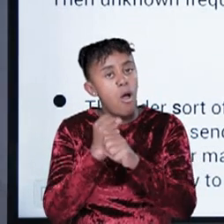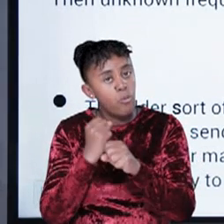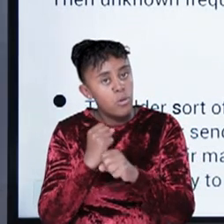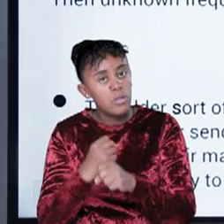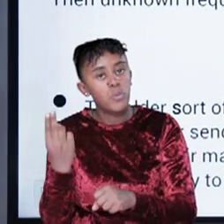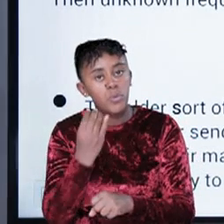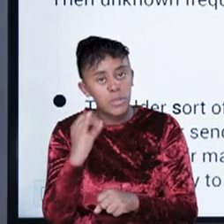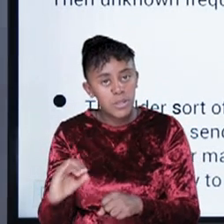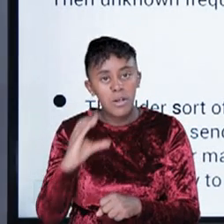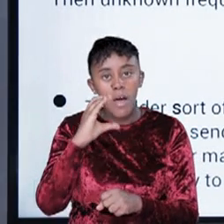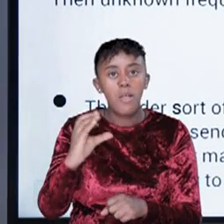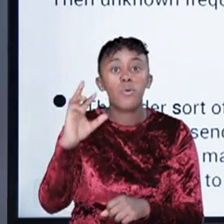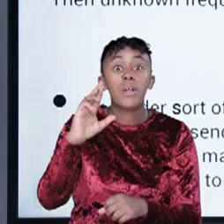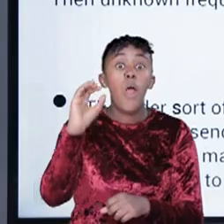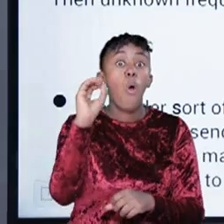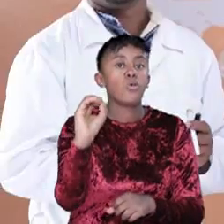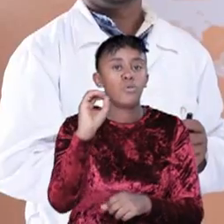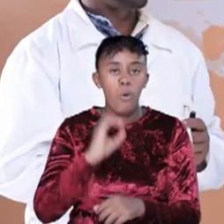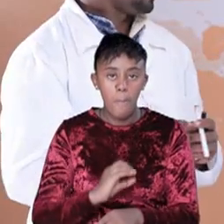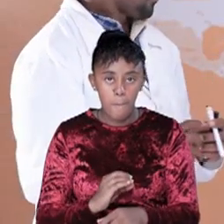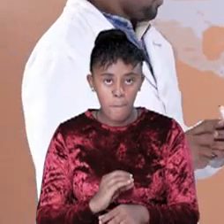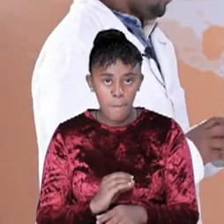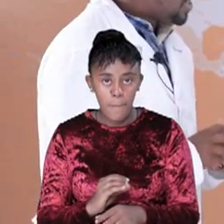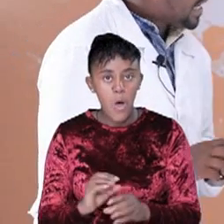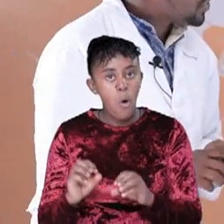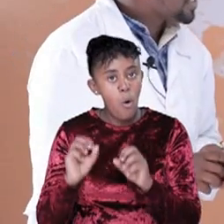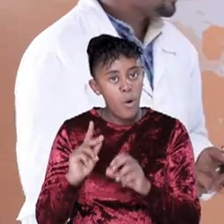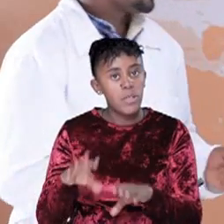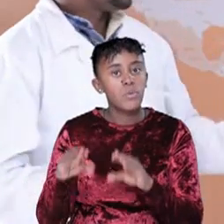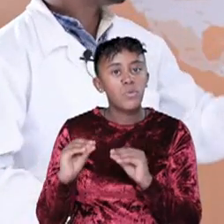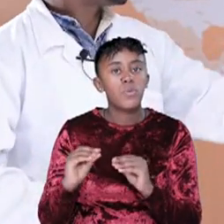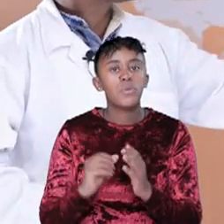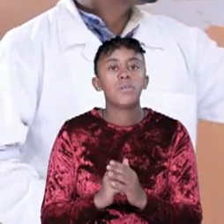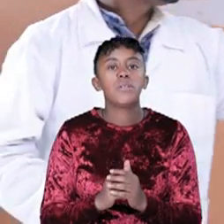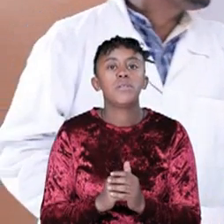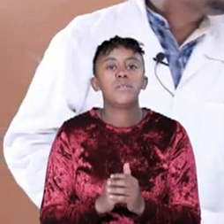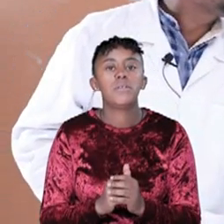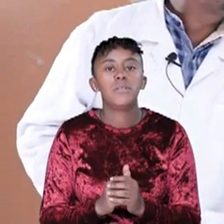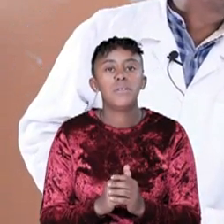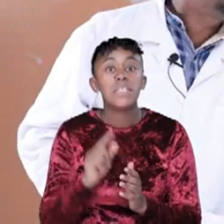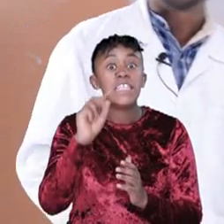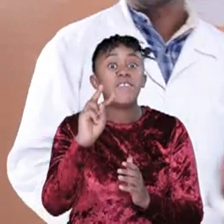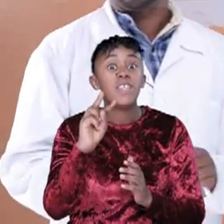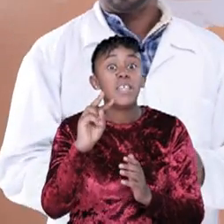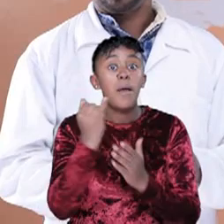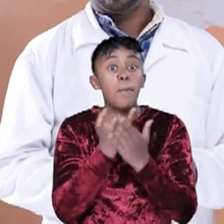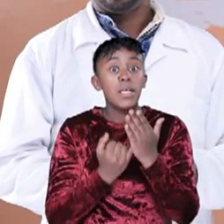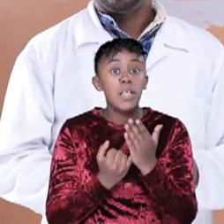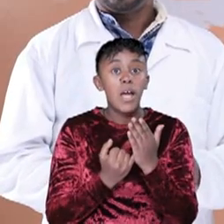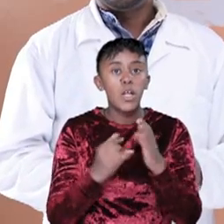unknown frequency using cathode ray oscilloscope. Okay, student, let us see TV picture